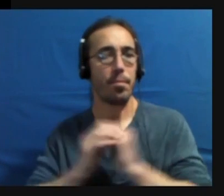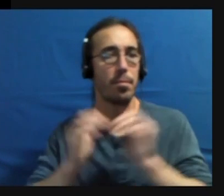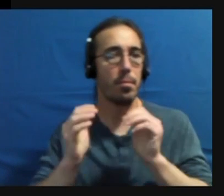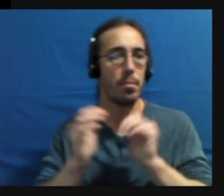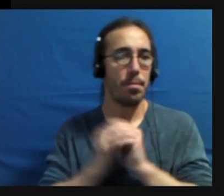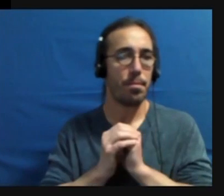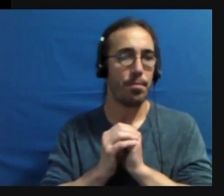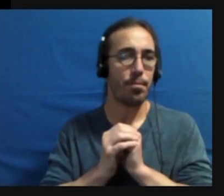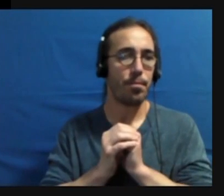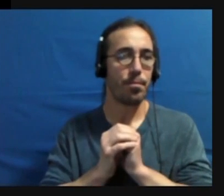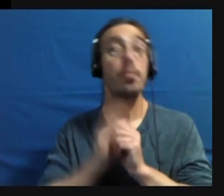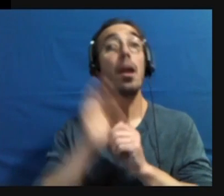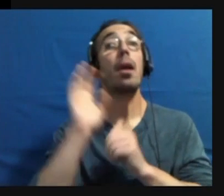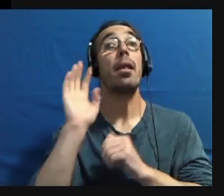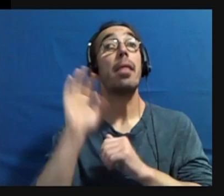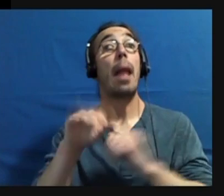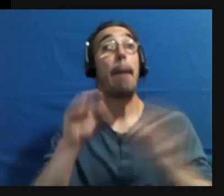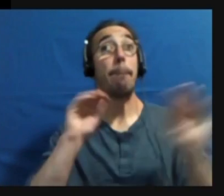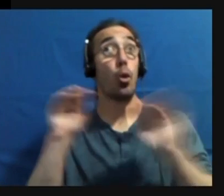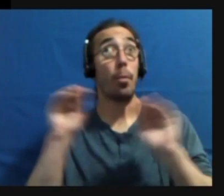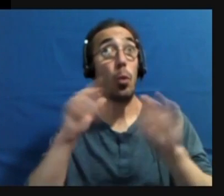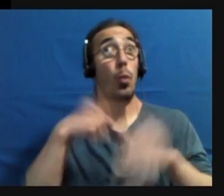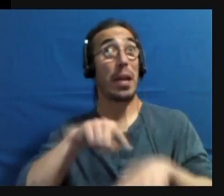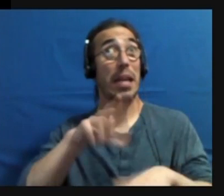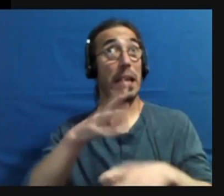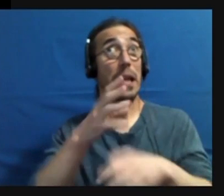movement that we get